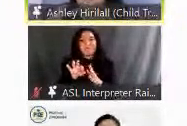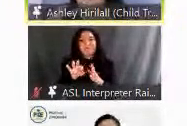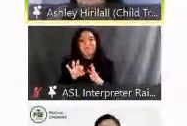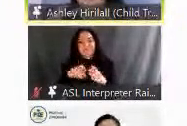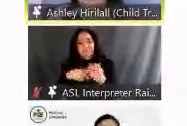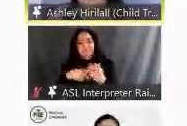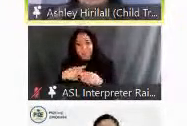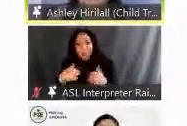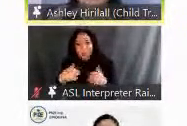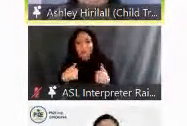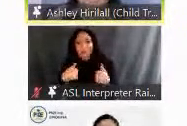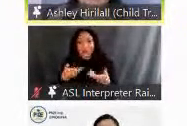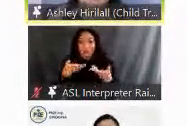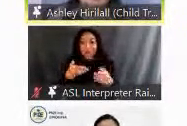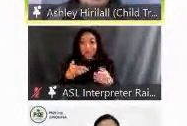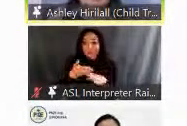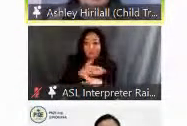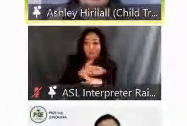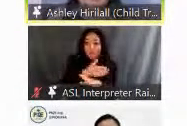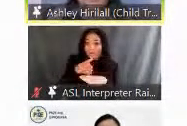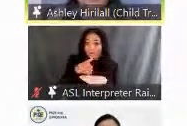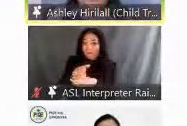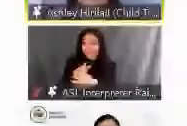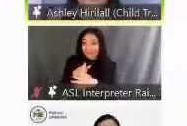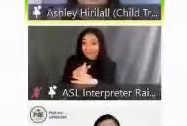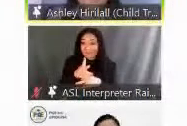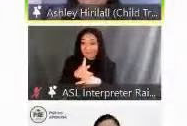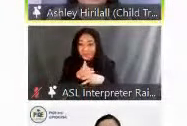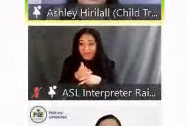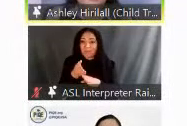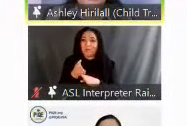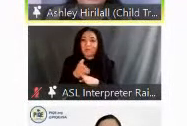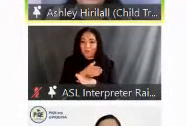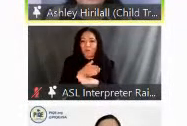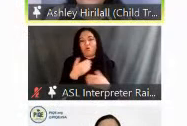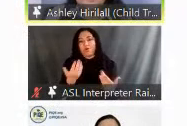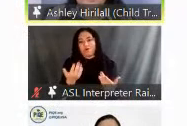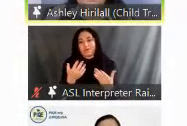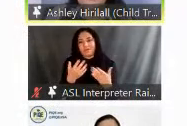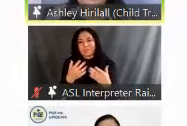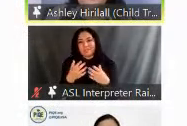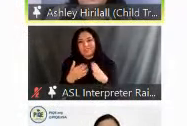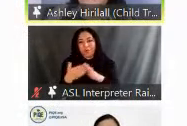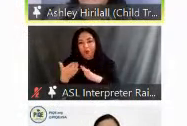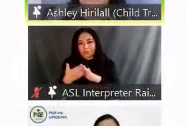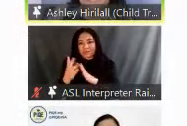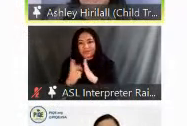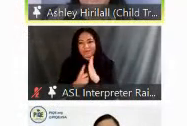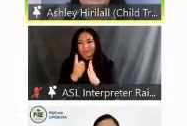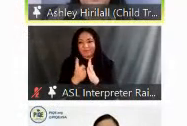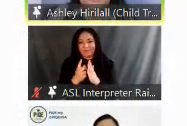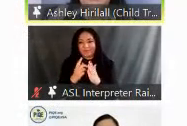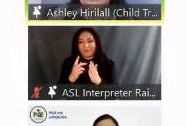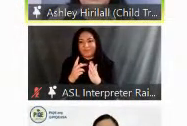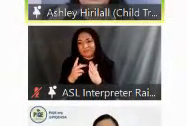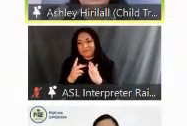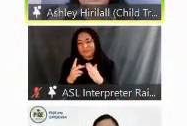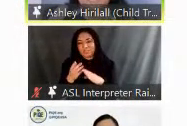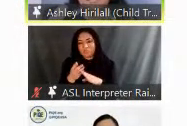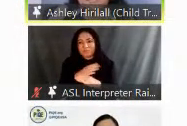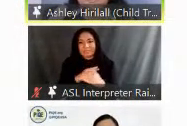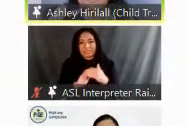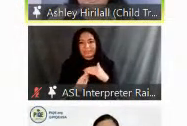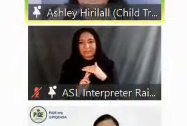and after the operating hours of the preschool program. That they need to find care that is based in a